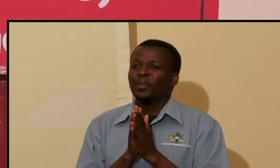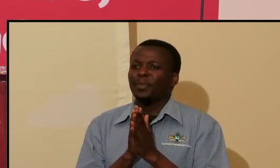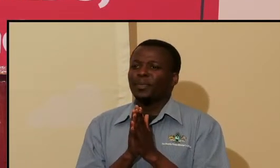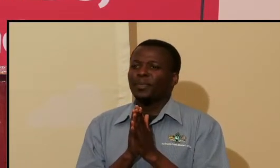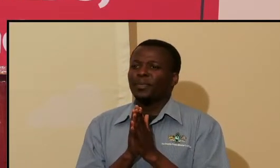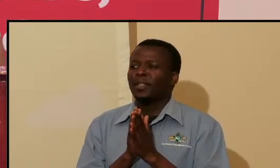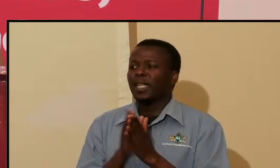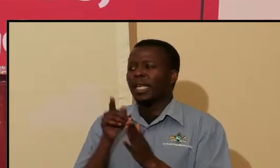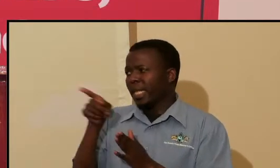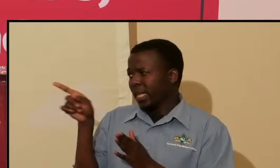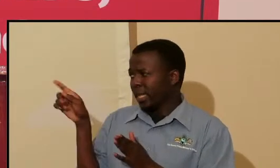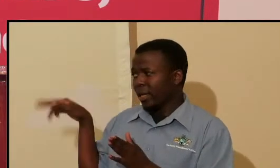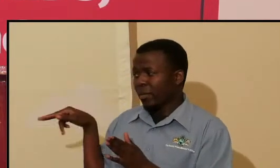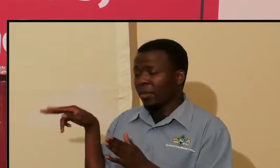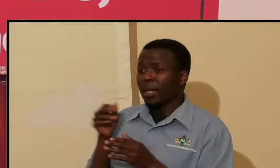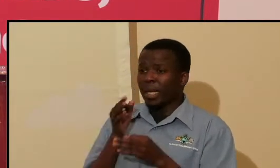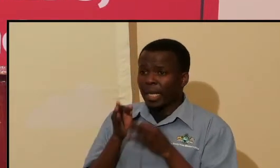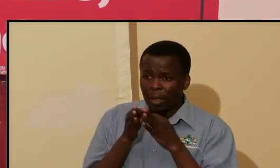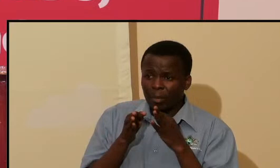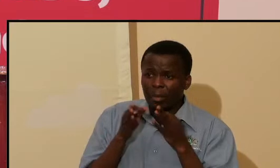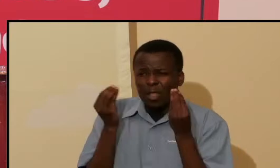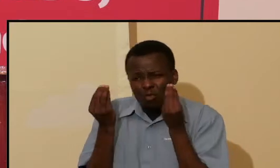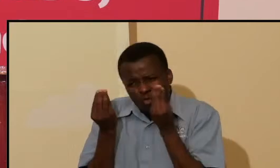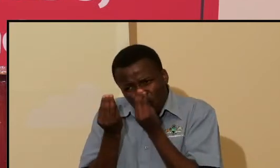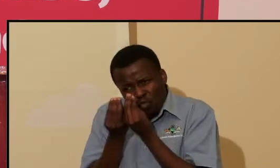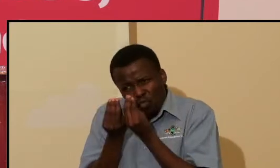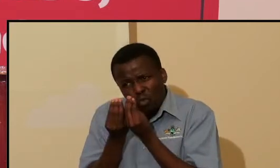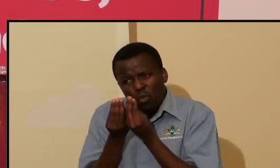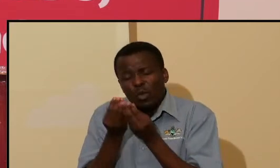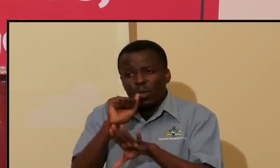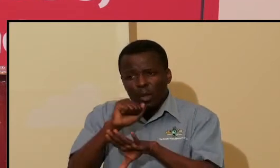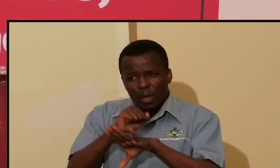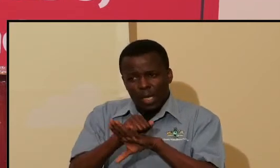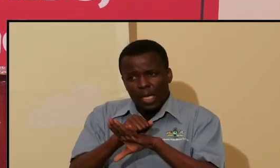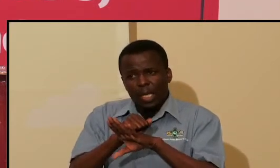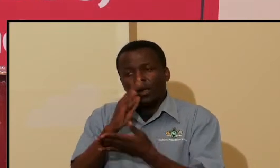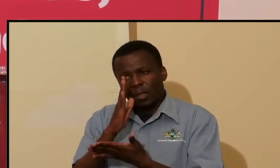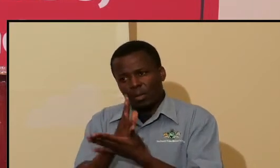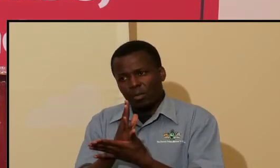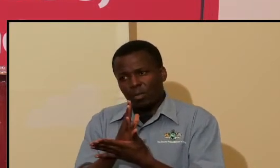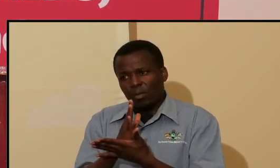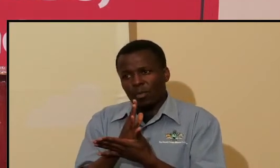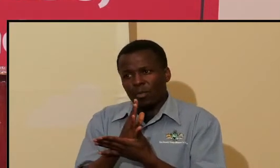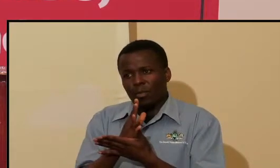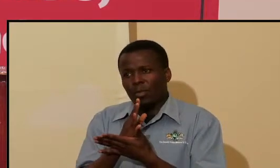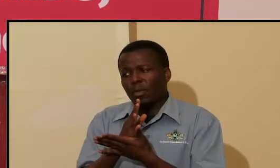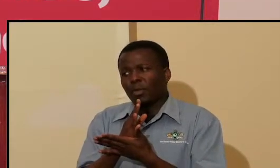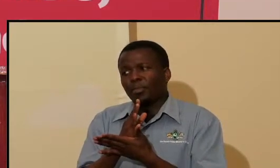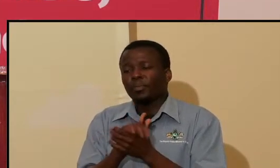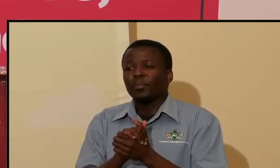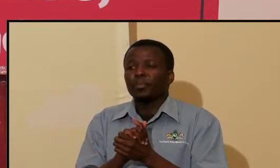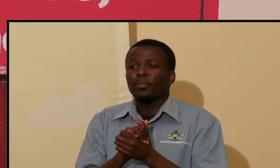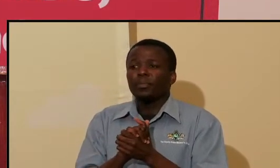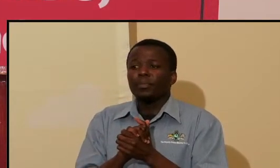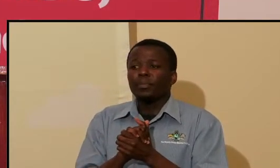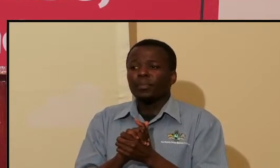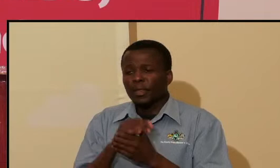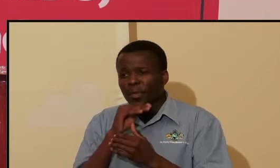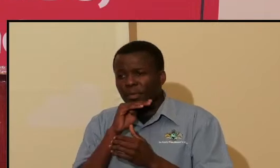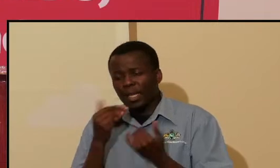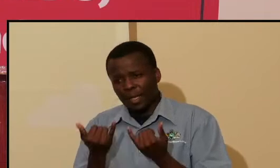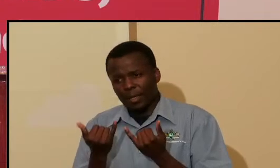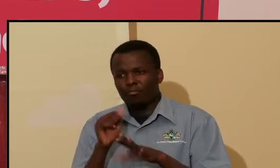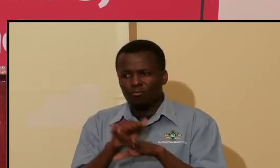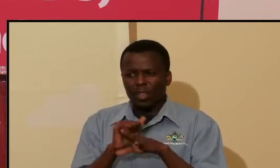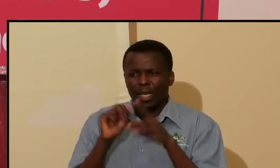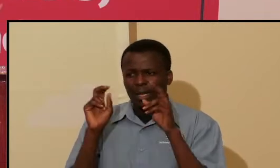collectively end AIDS together. So that is what we can say perhaps about the WACWAD in the